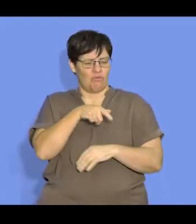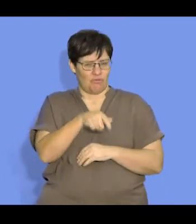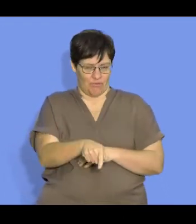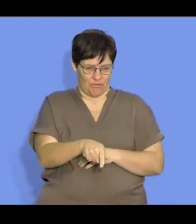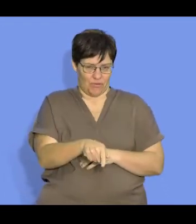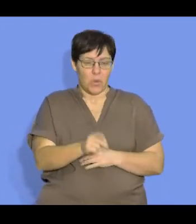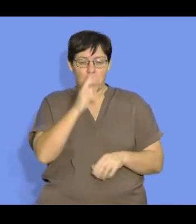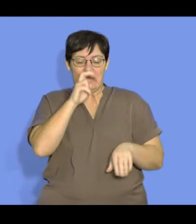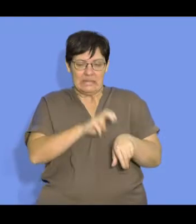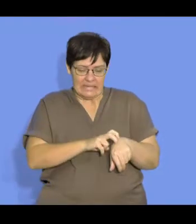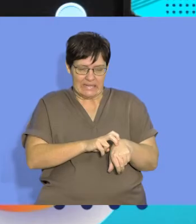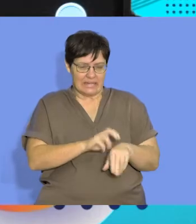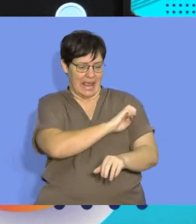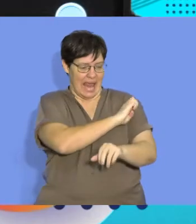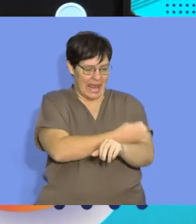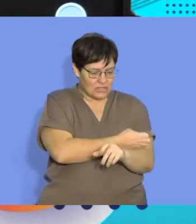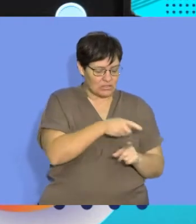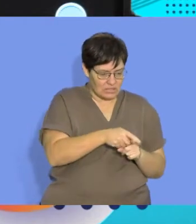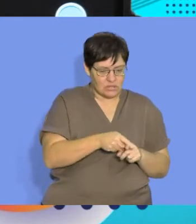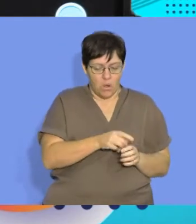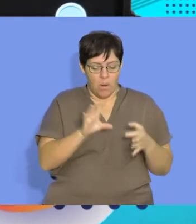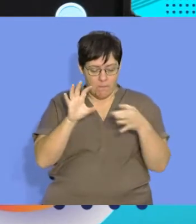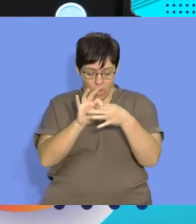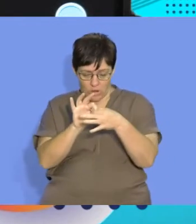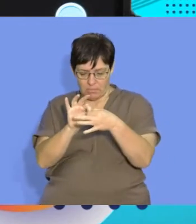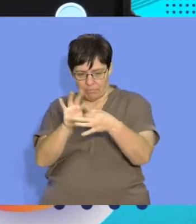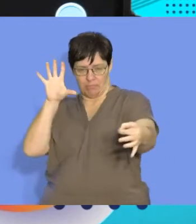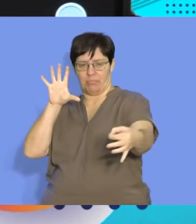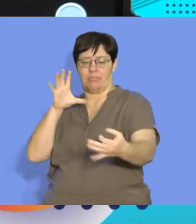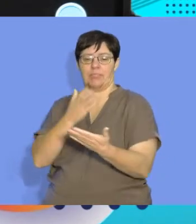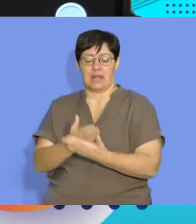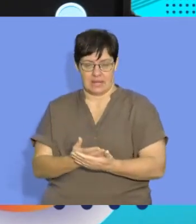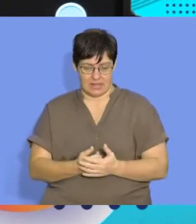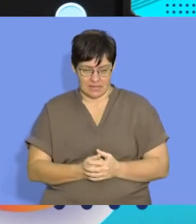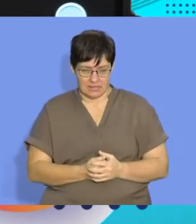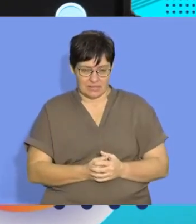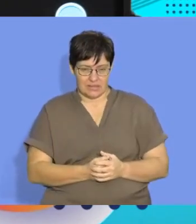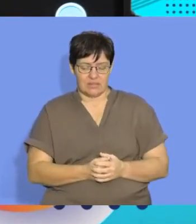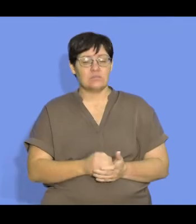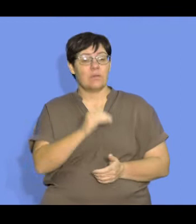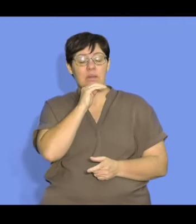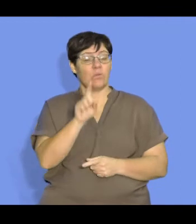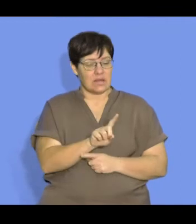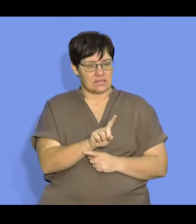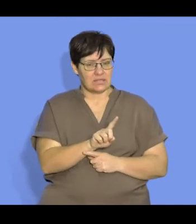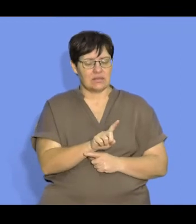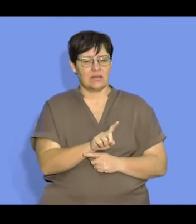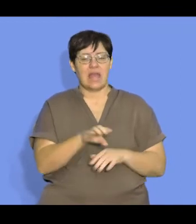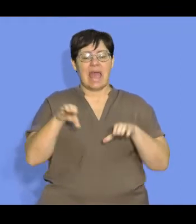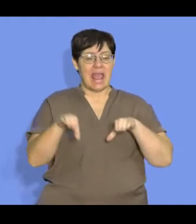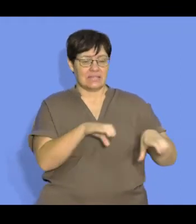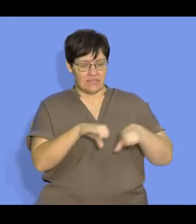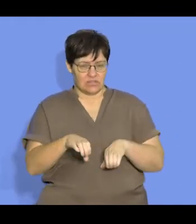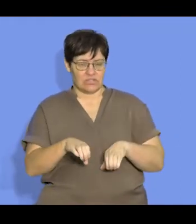about our slow reactions, where we need more energy to be absorbed to break the bonds. And this